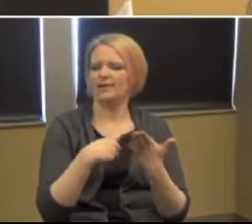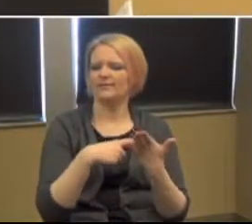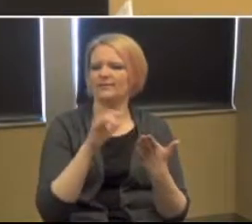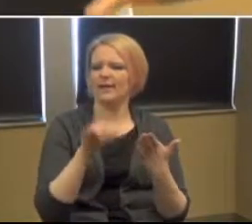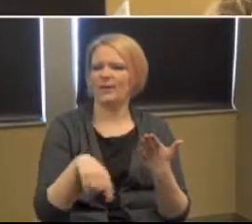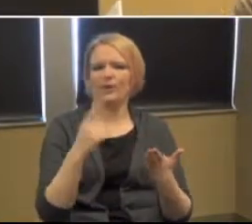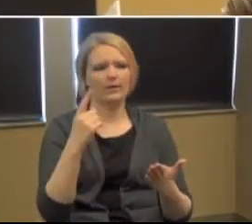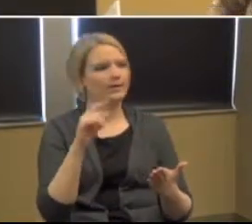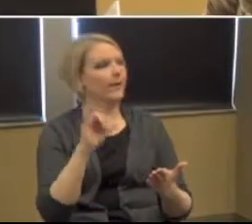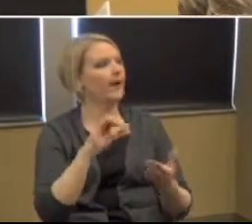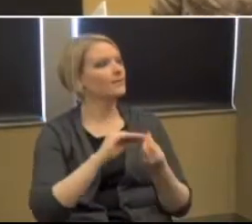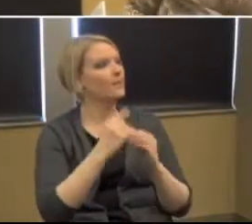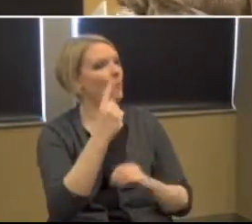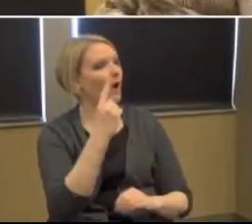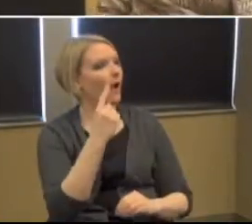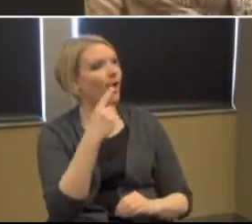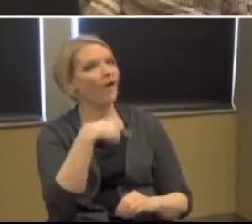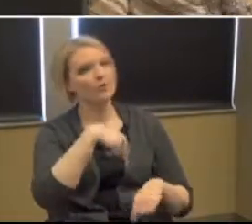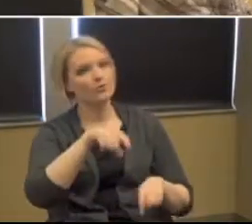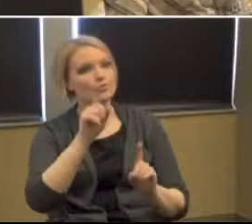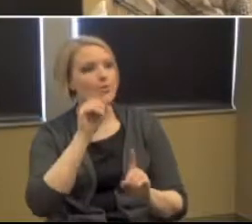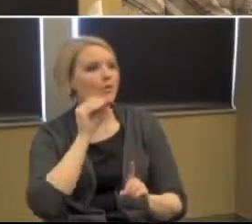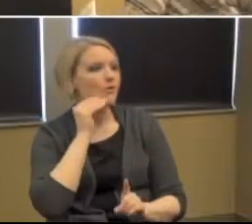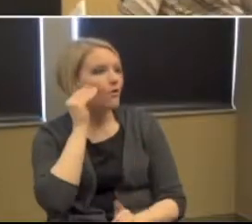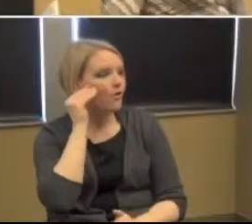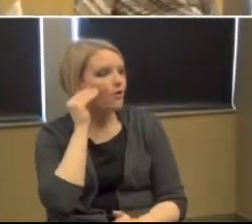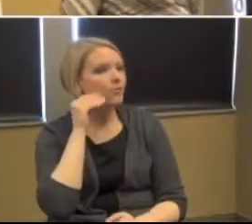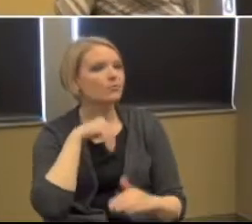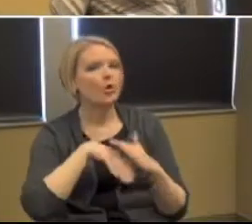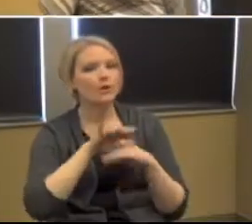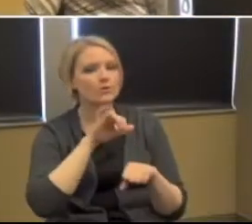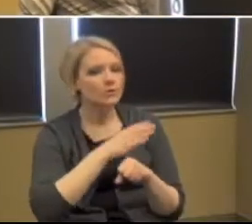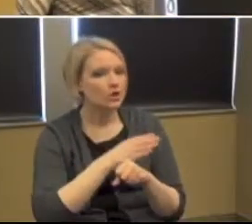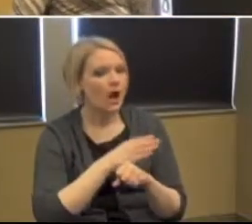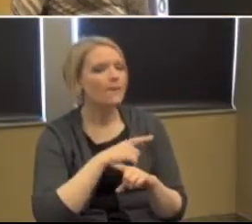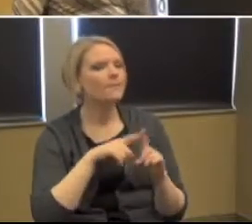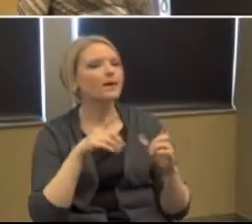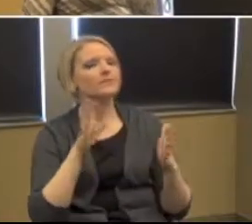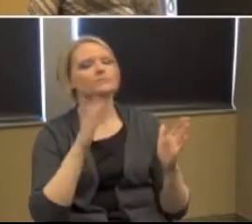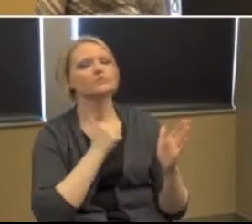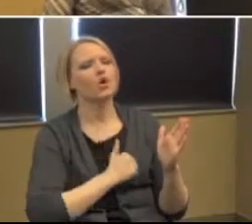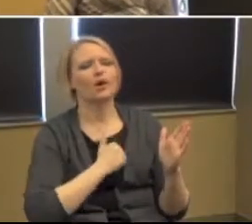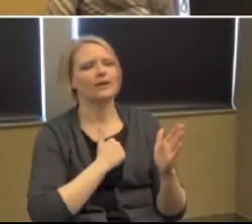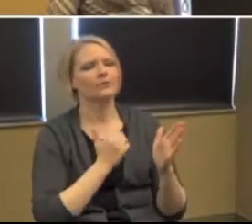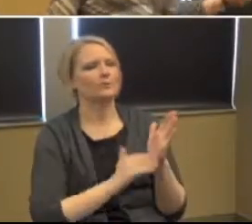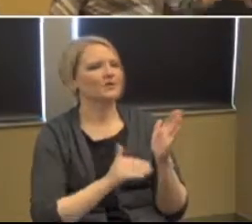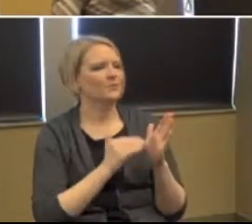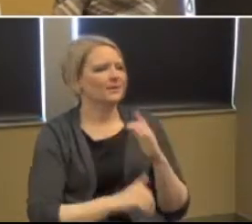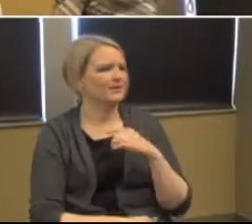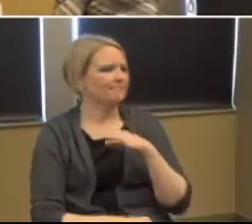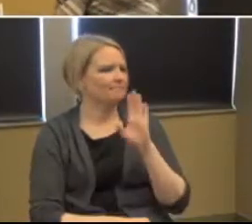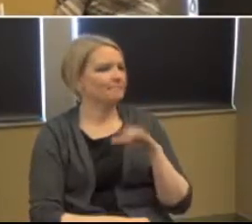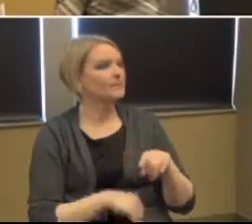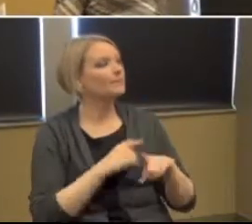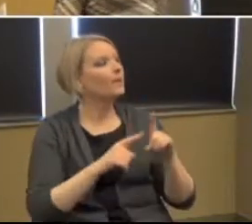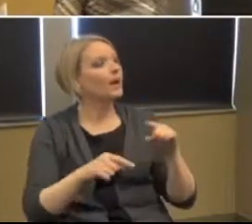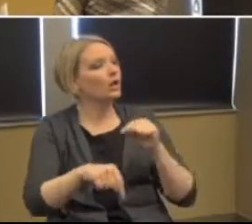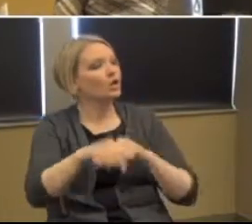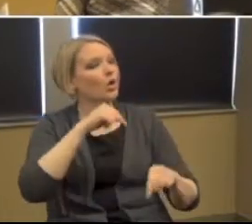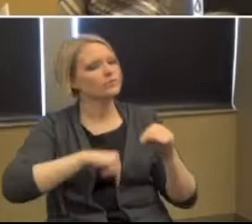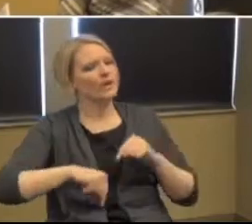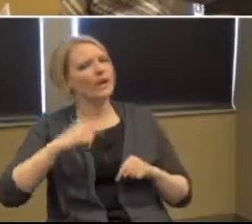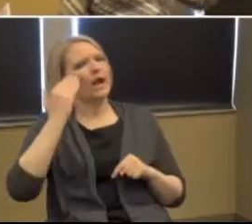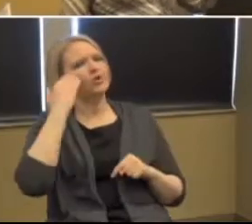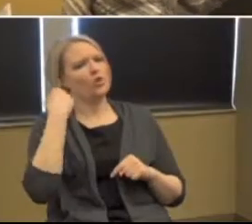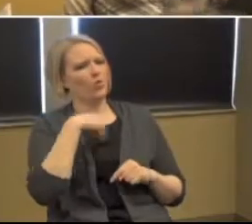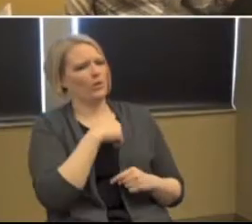you know it can go home, it can go into the job. Sorry about that. But again, it goes back to, and I know we've hit